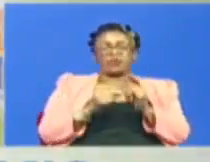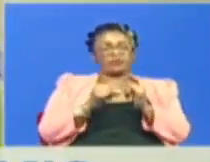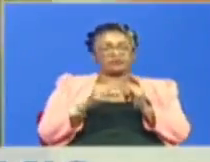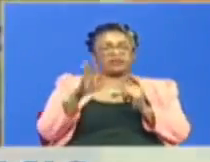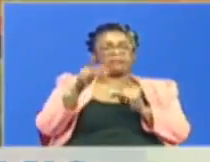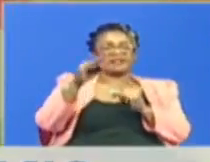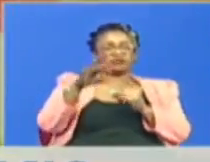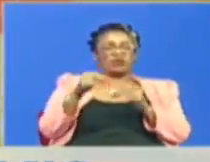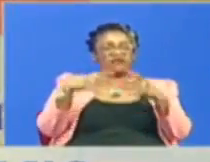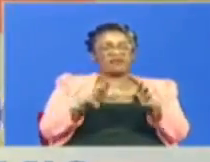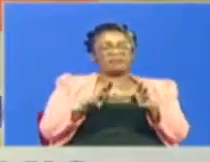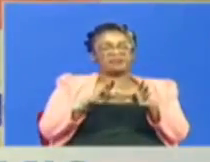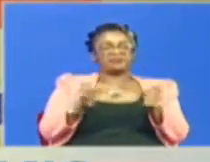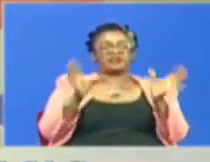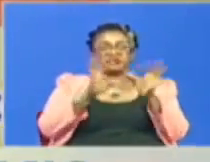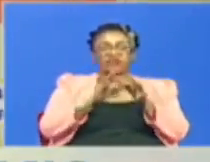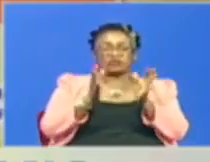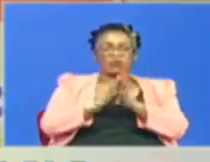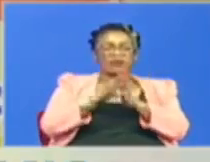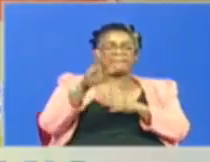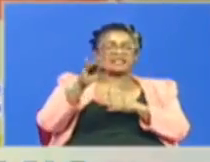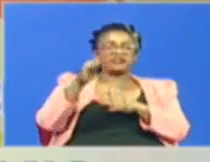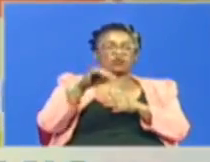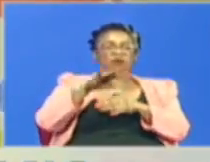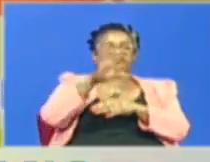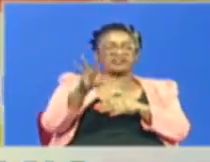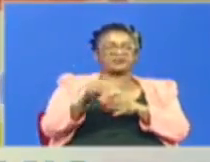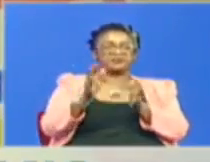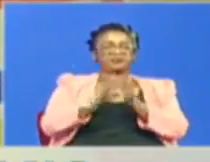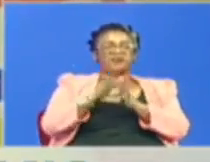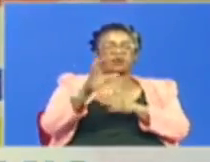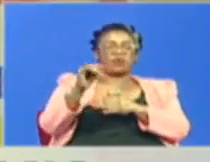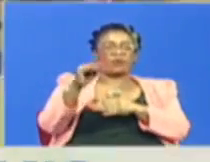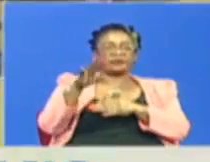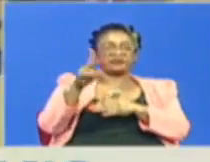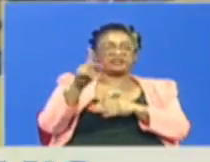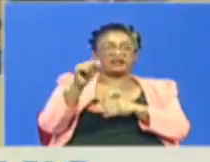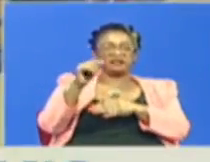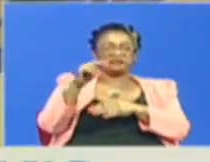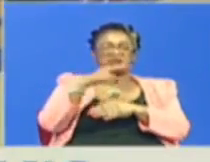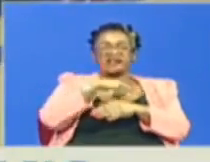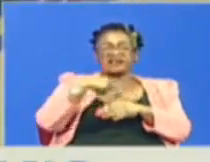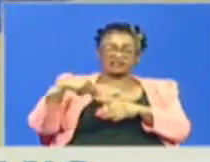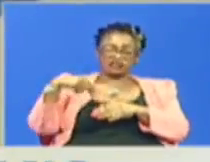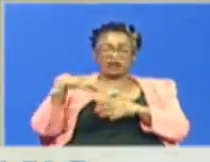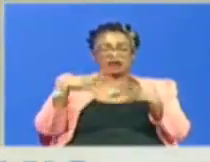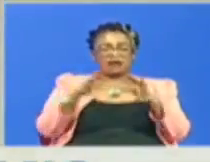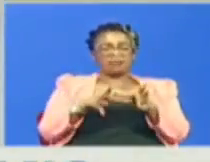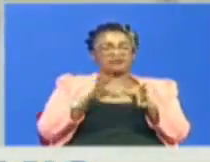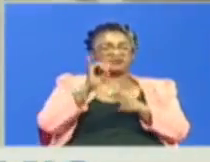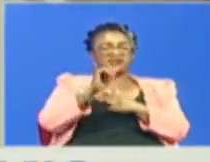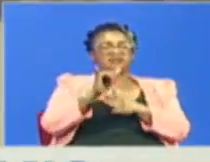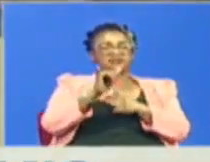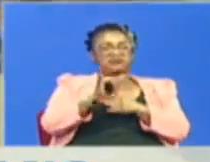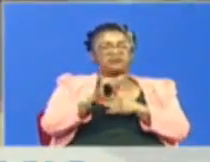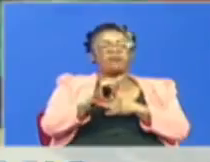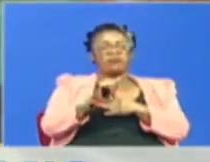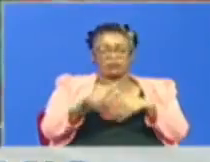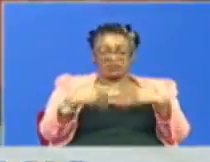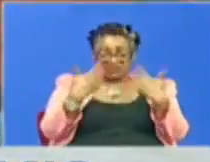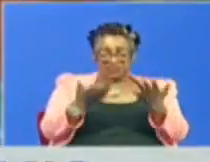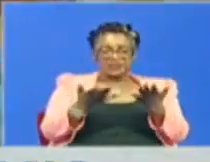the joint venture between Bidco Africa Limited and CORO, a Danish company. The concentrate is set to be on the shelves in no time, joining